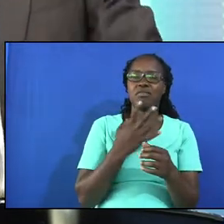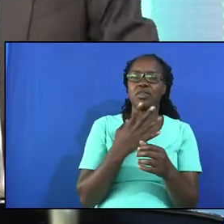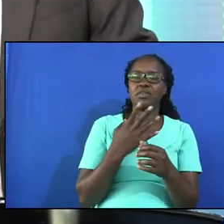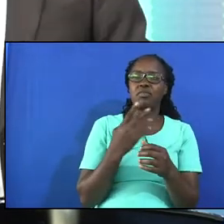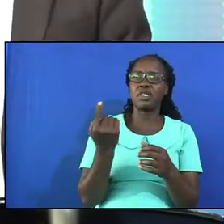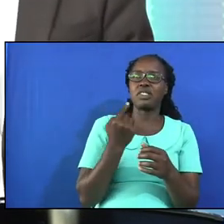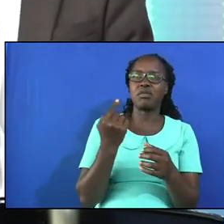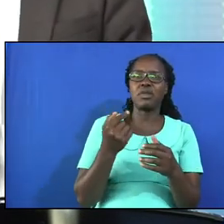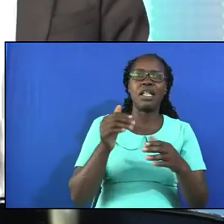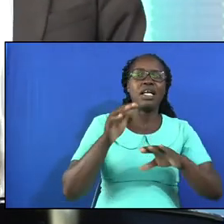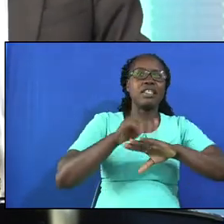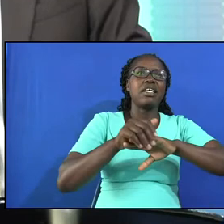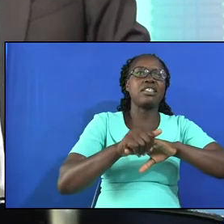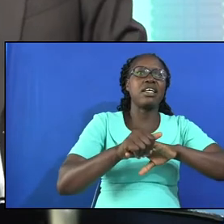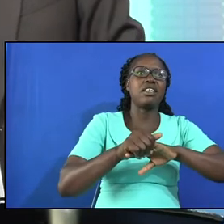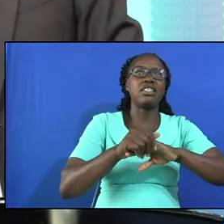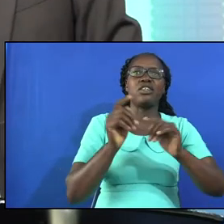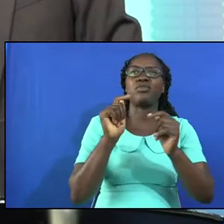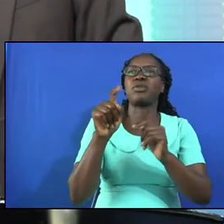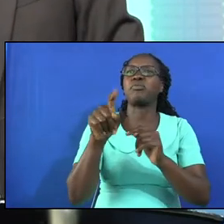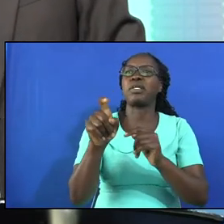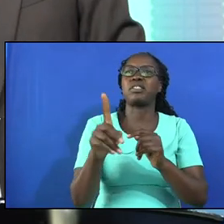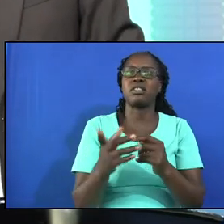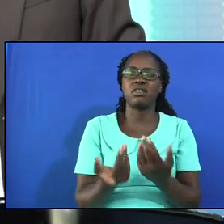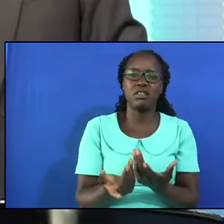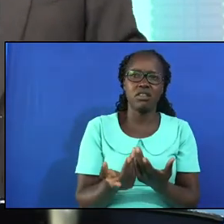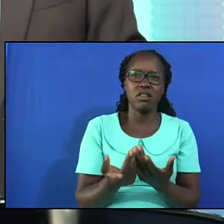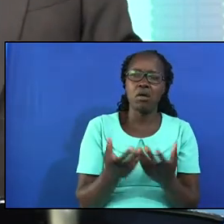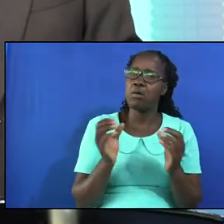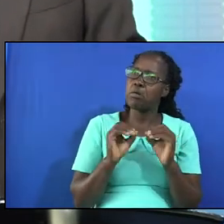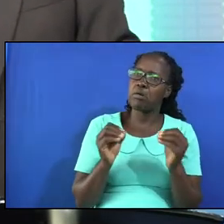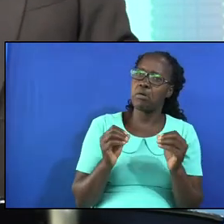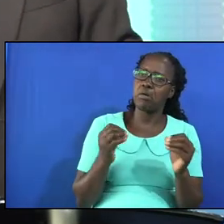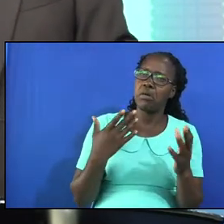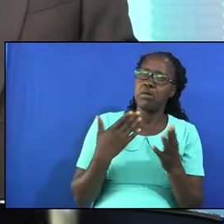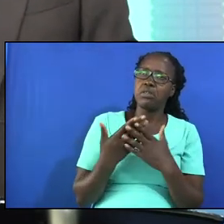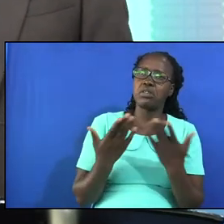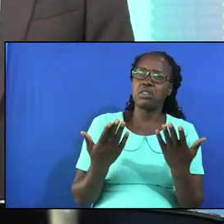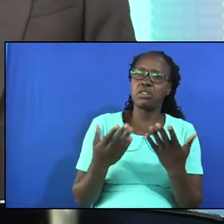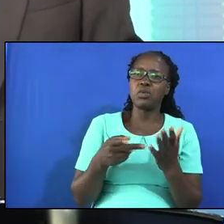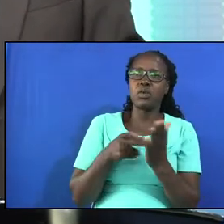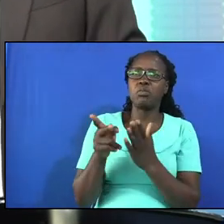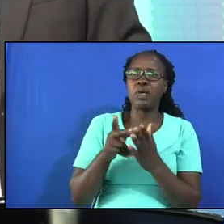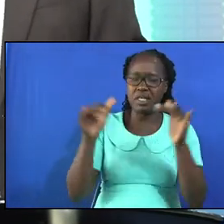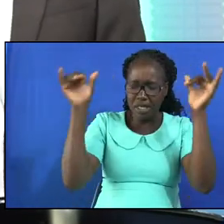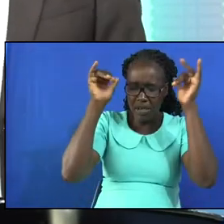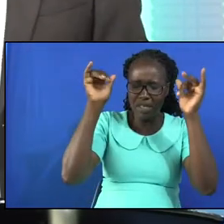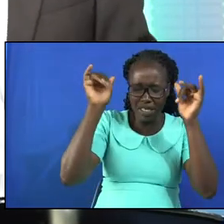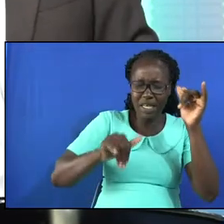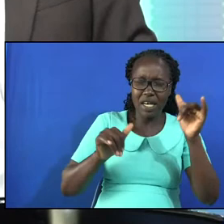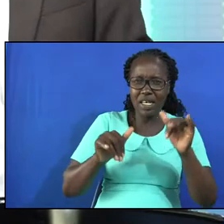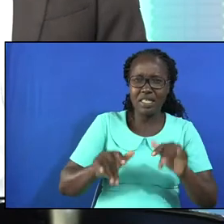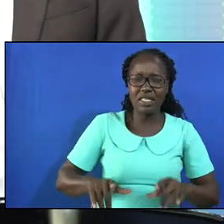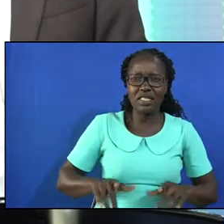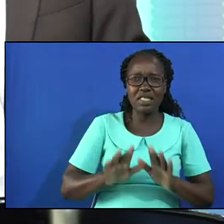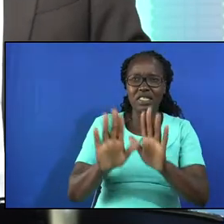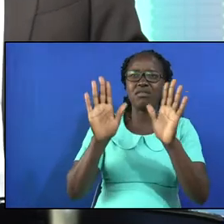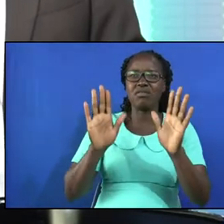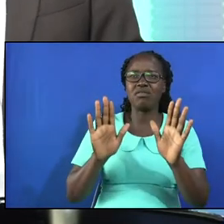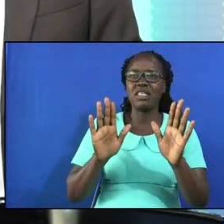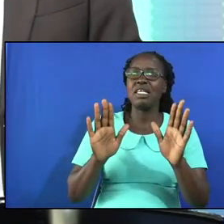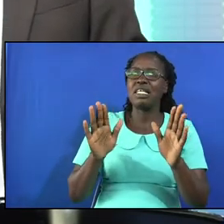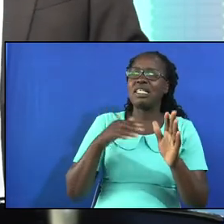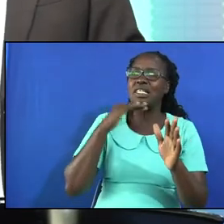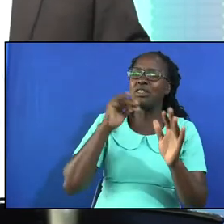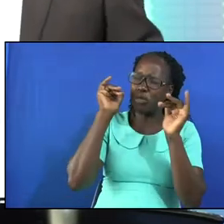attach themselves to the pests. Oh, since we paid dowry, you can't leave. Even though your spouse died,